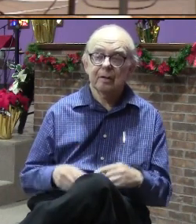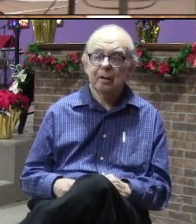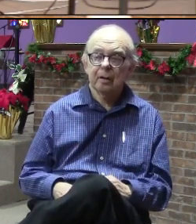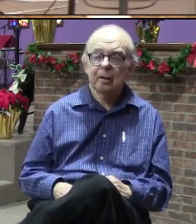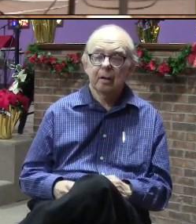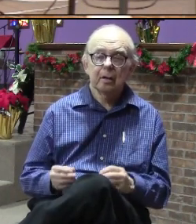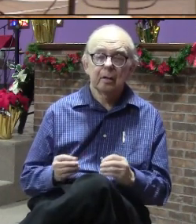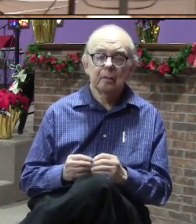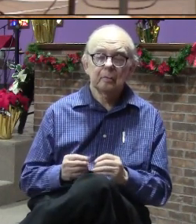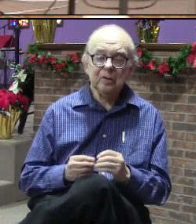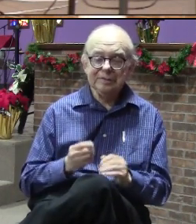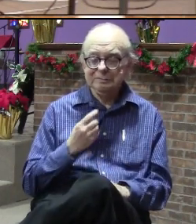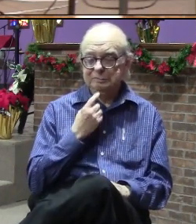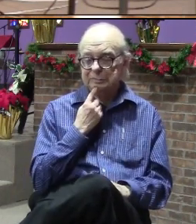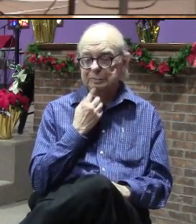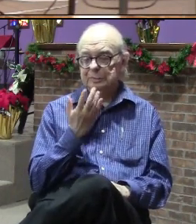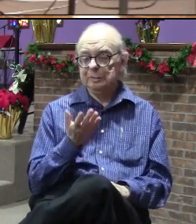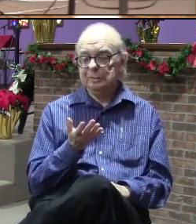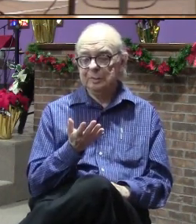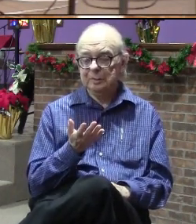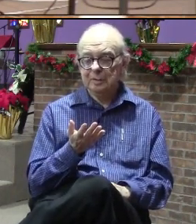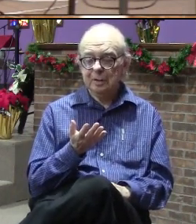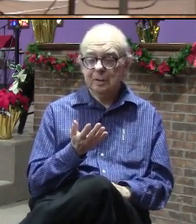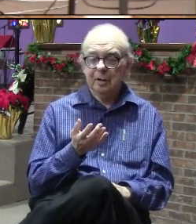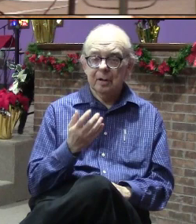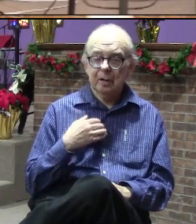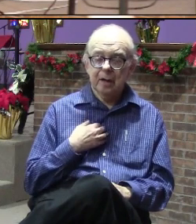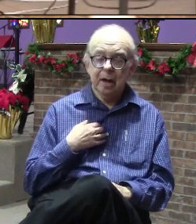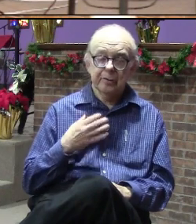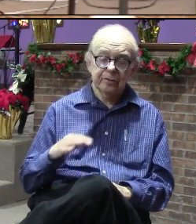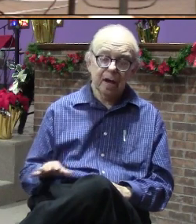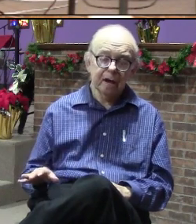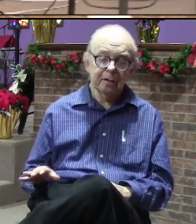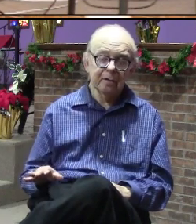more disappointments. You have a child,